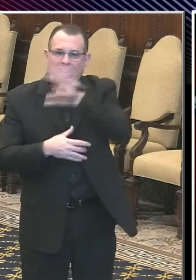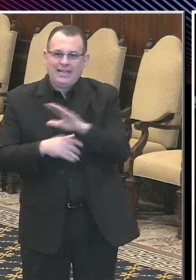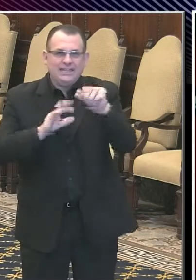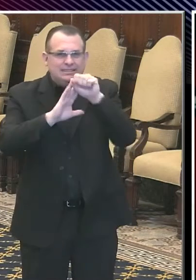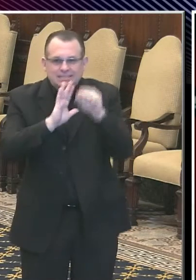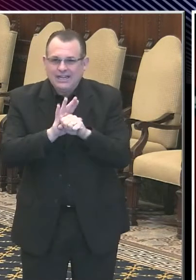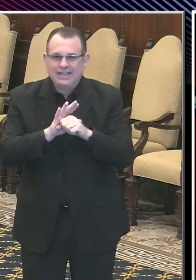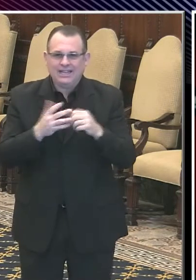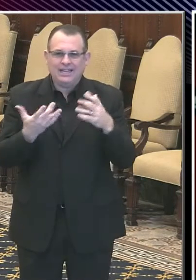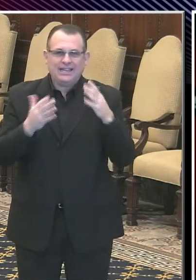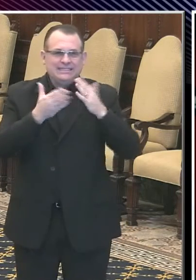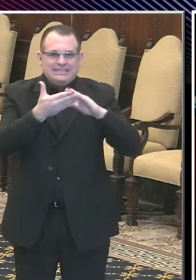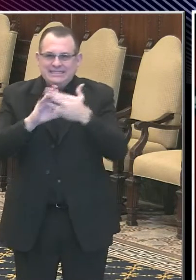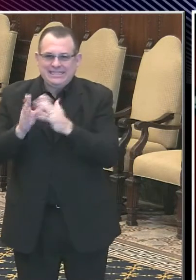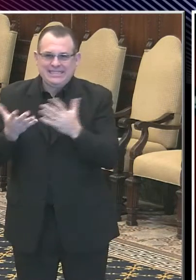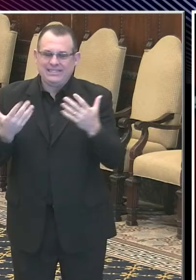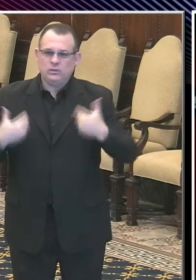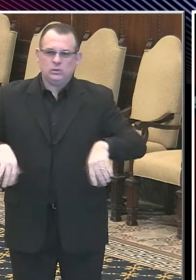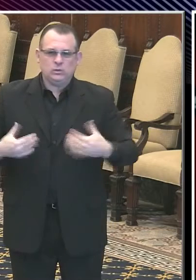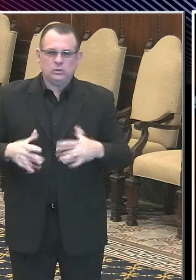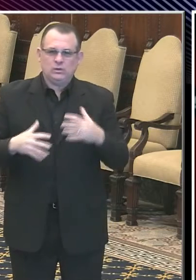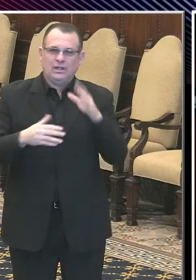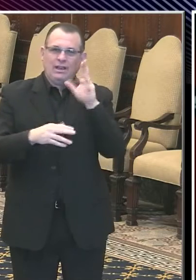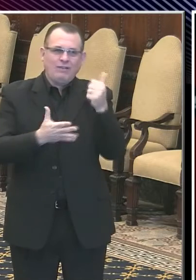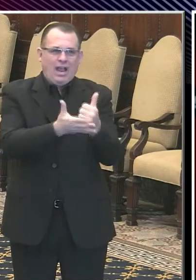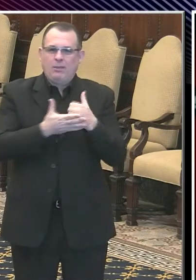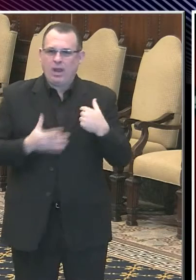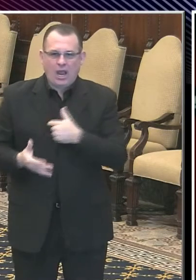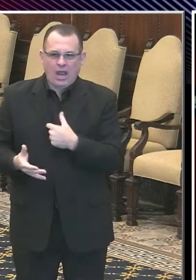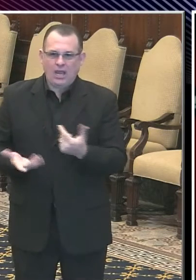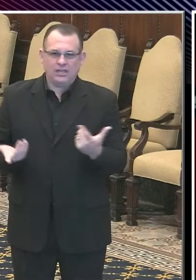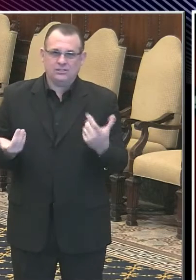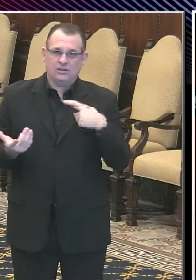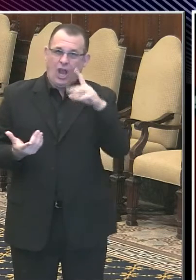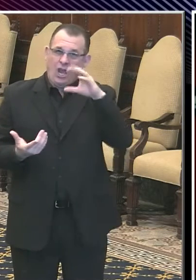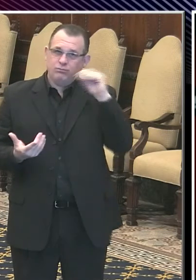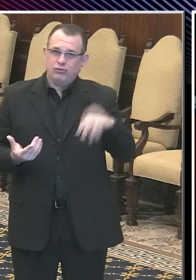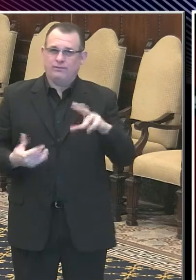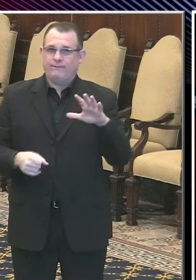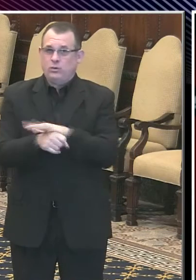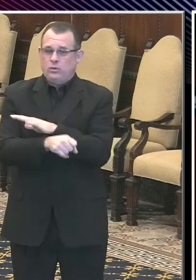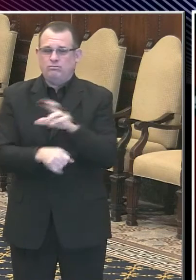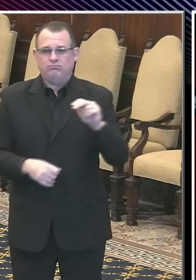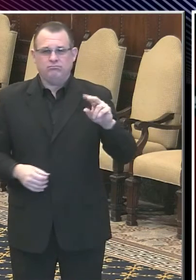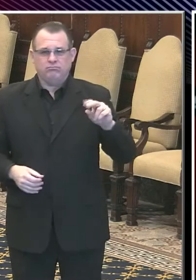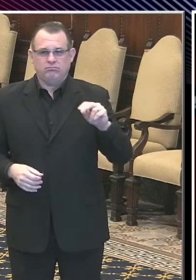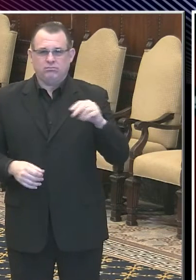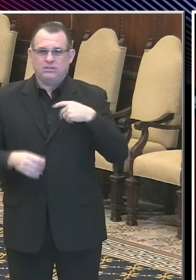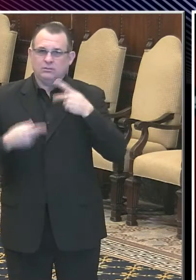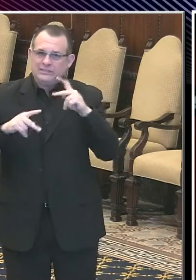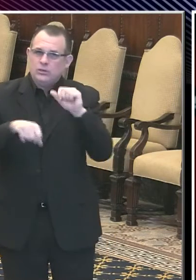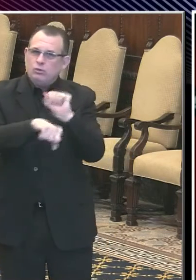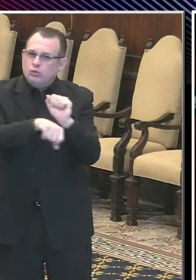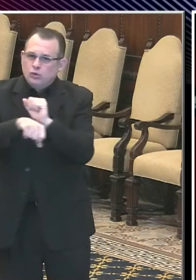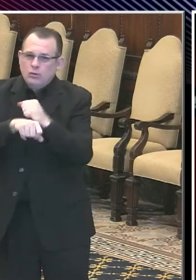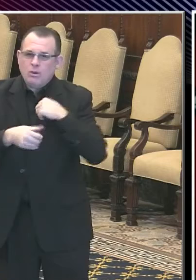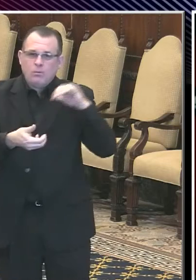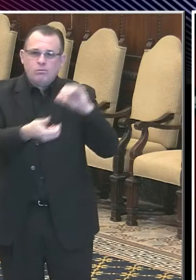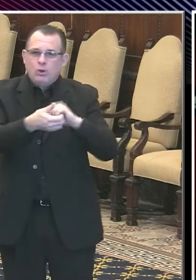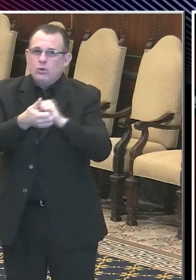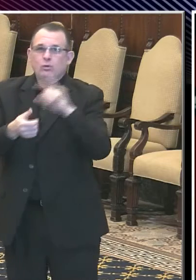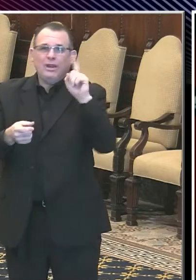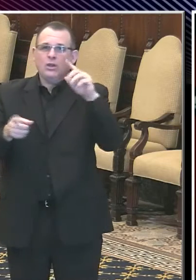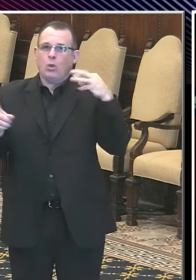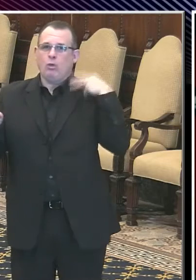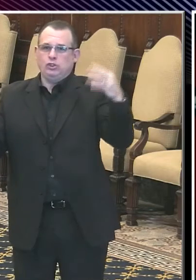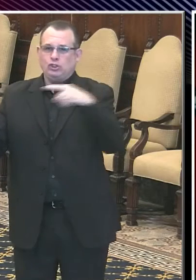fully what we lost. And we're just going to try to do the best we can and continue to work with our partners in Washington to get what we can